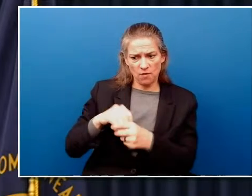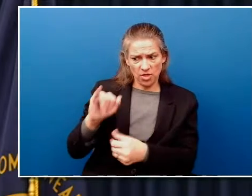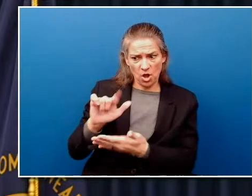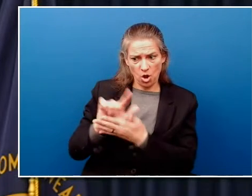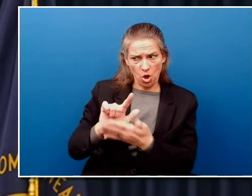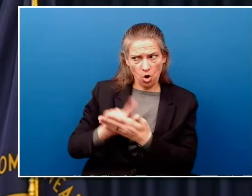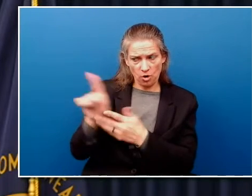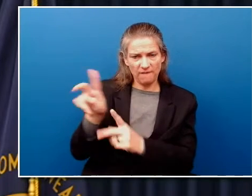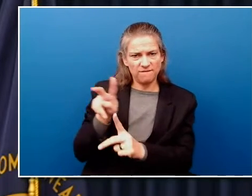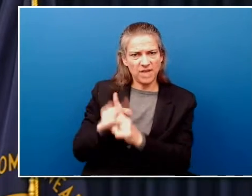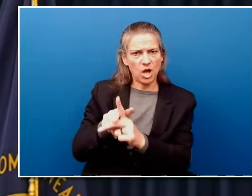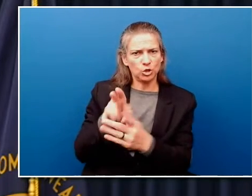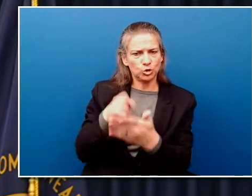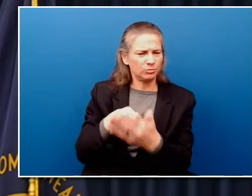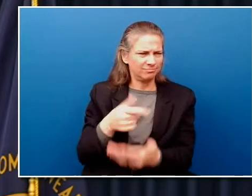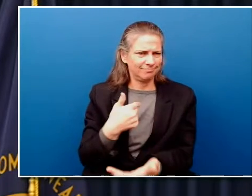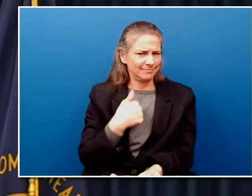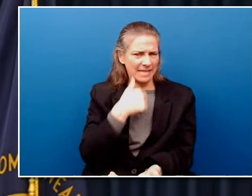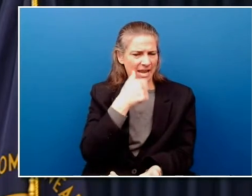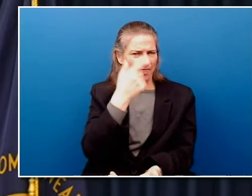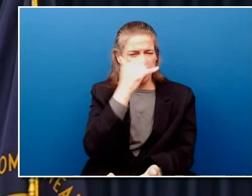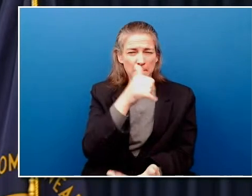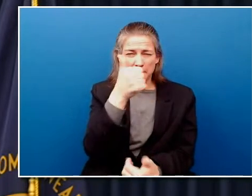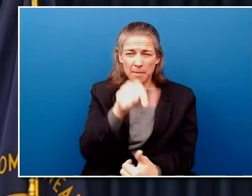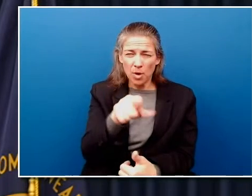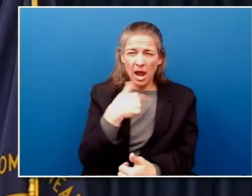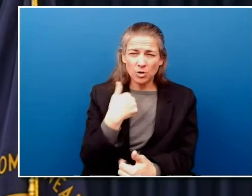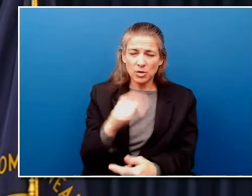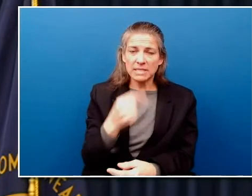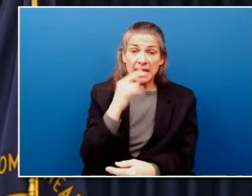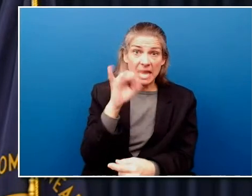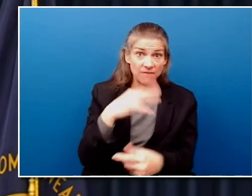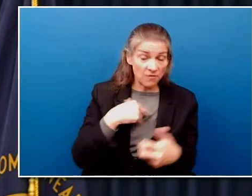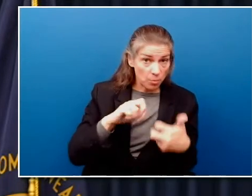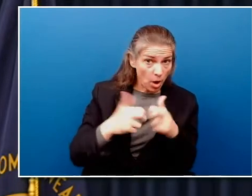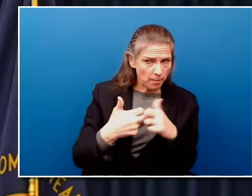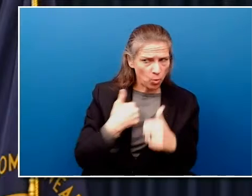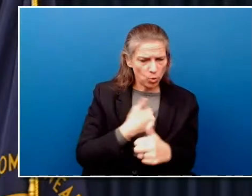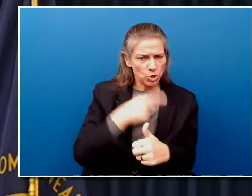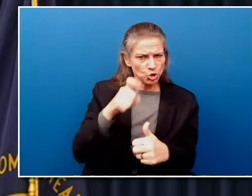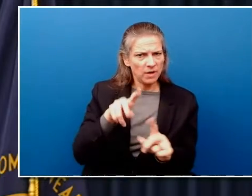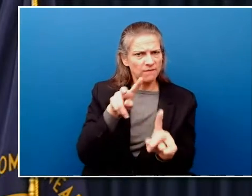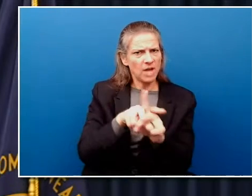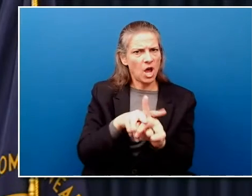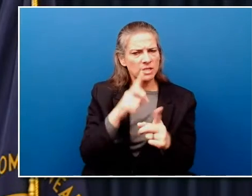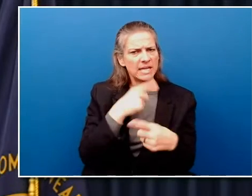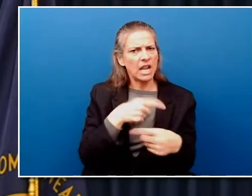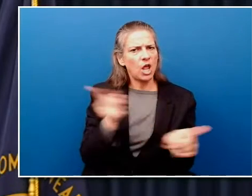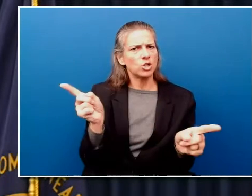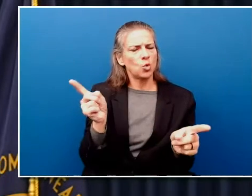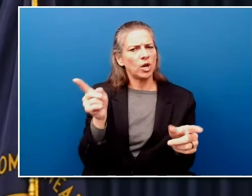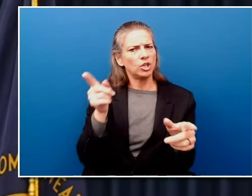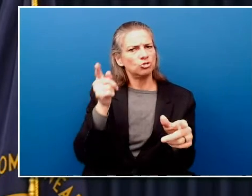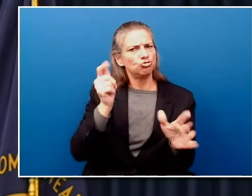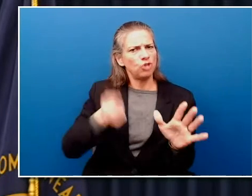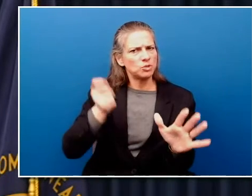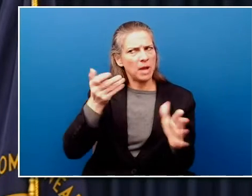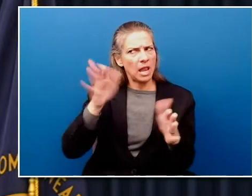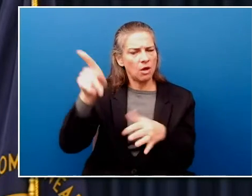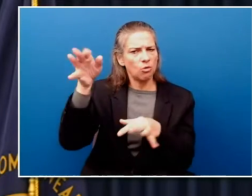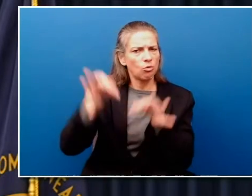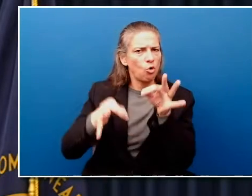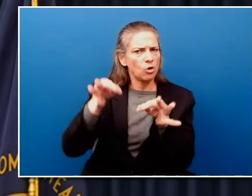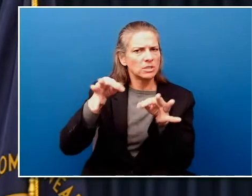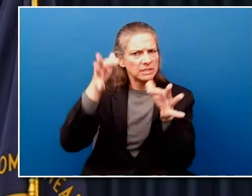not what we thought. Remember, I tried to come and say, if there's a problem, we ought to be able to file a declaratory judgment action and let the courts decide before